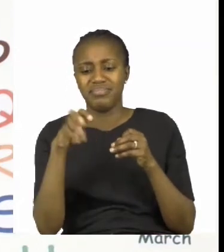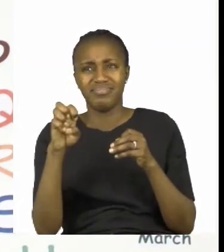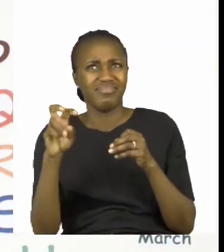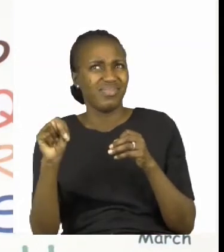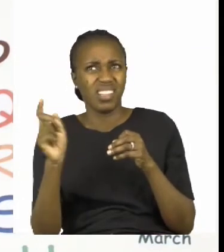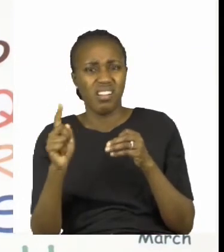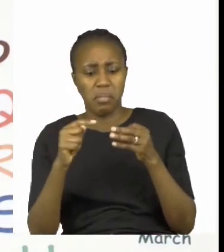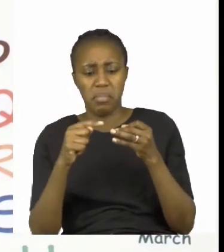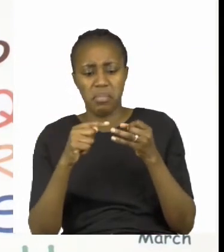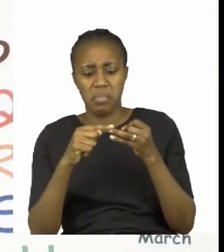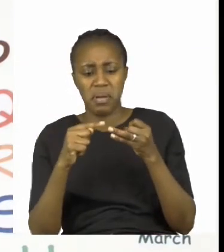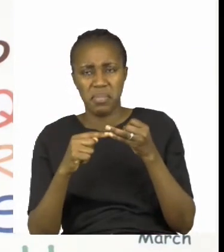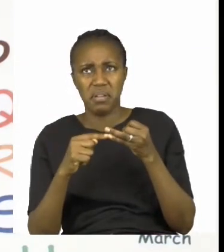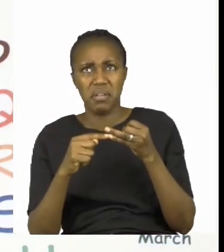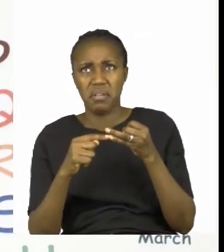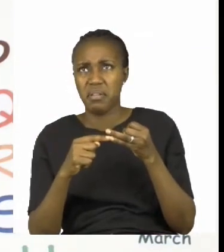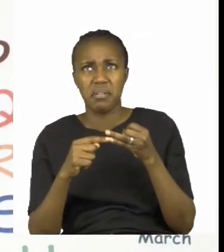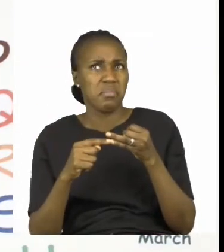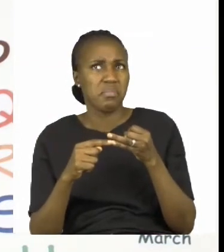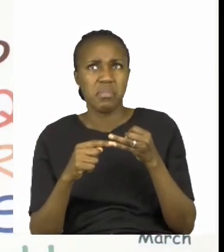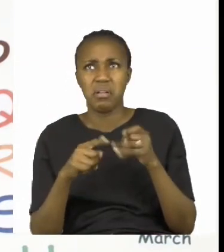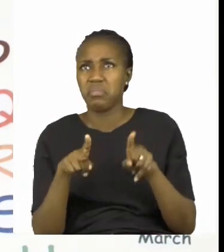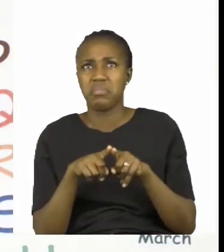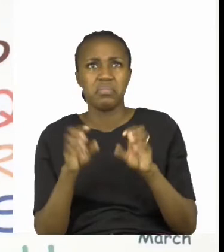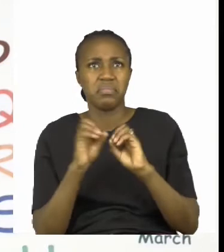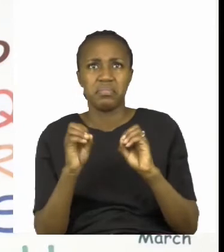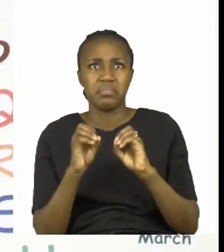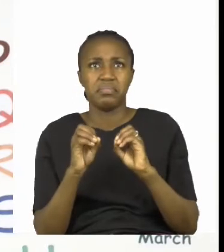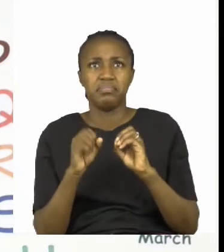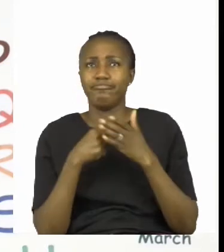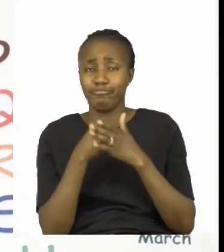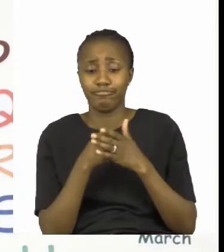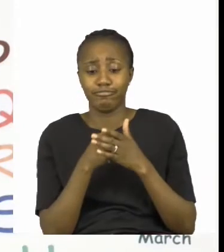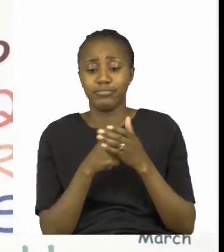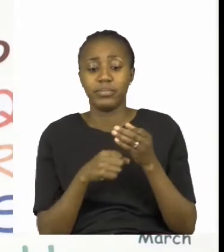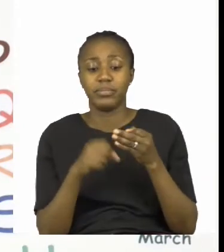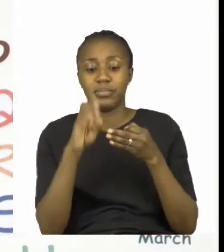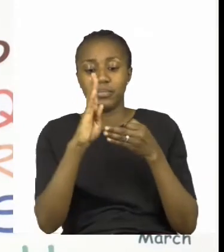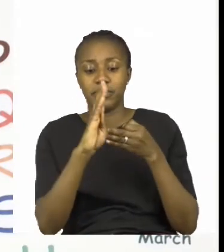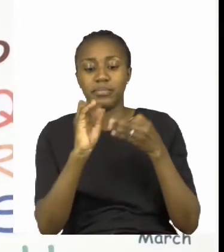Pen. No, they don't rhyme either. Let's try big.